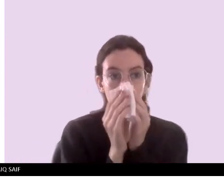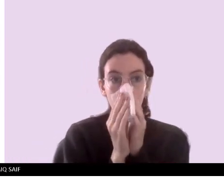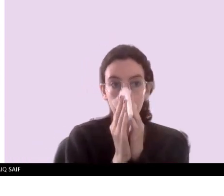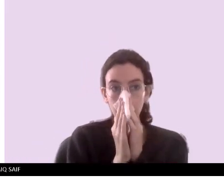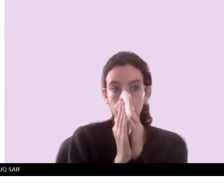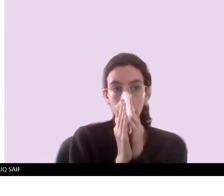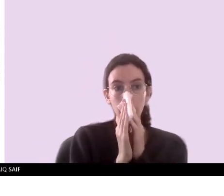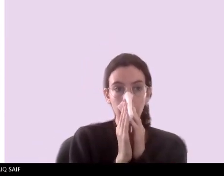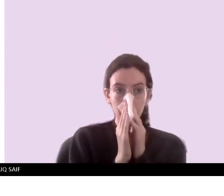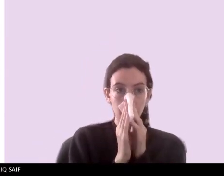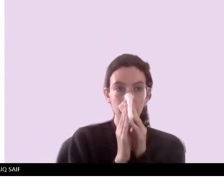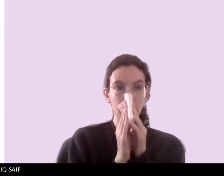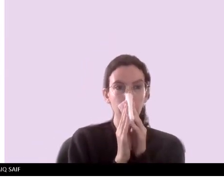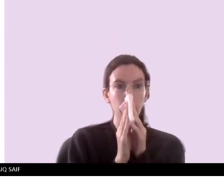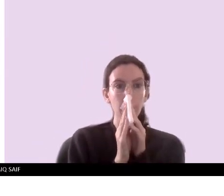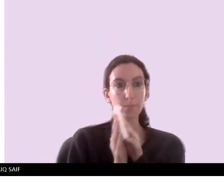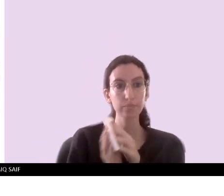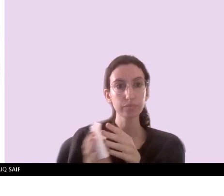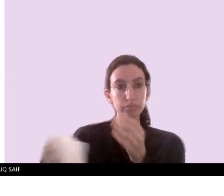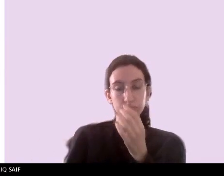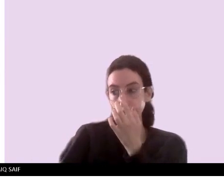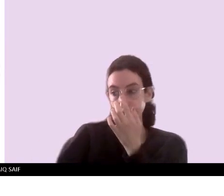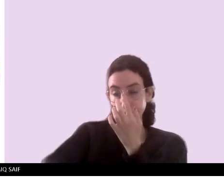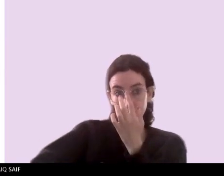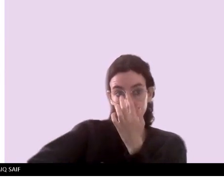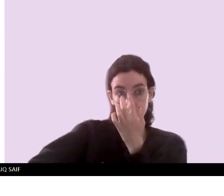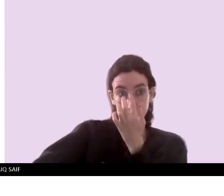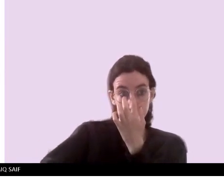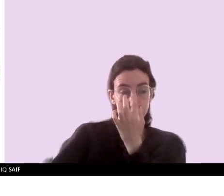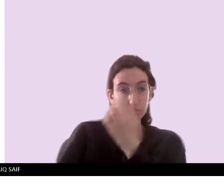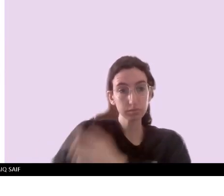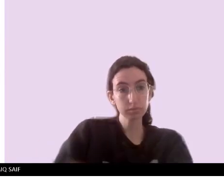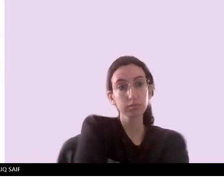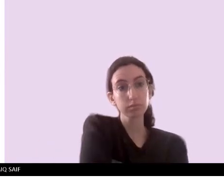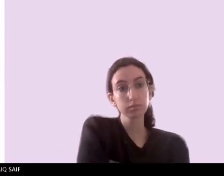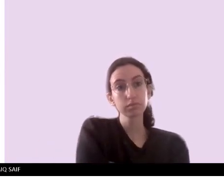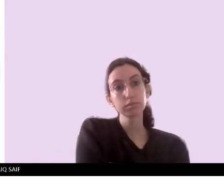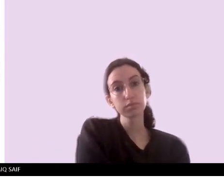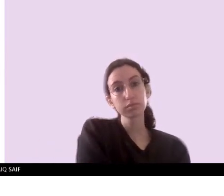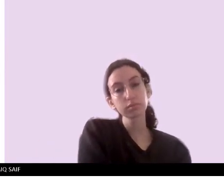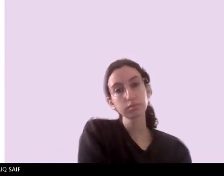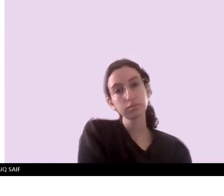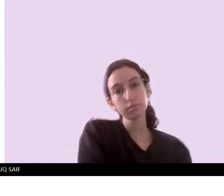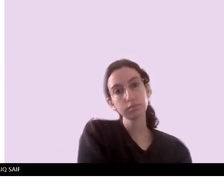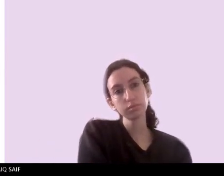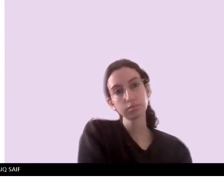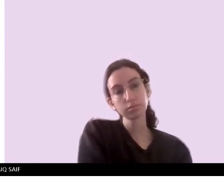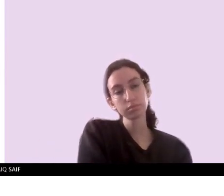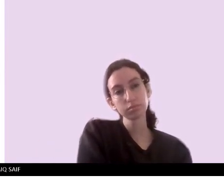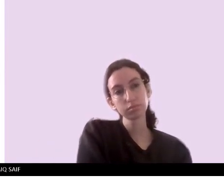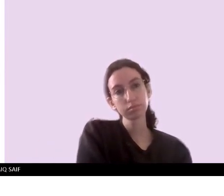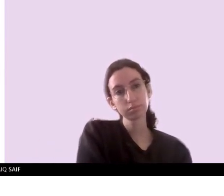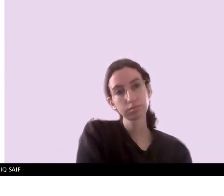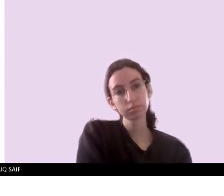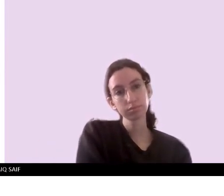I absolutely had these thoughts quite a long time, and